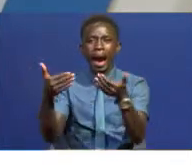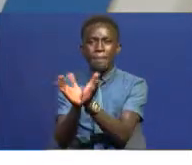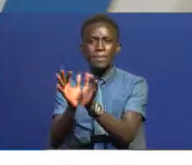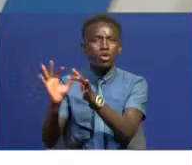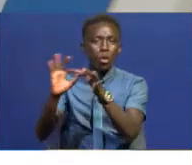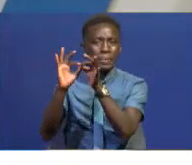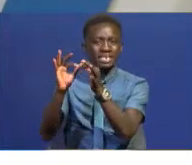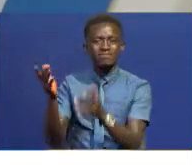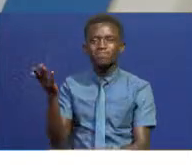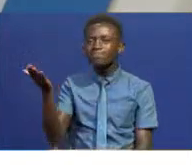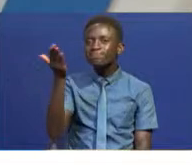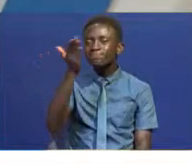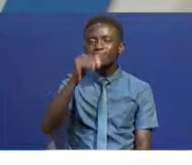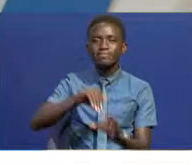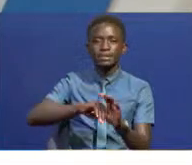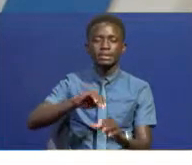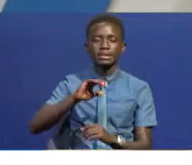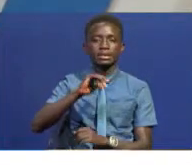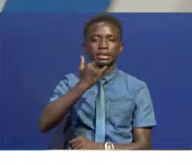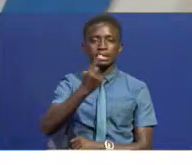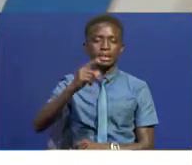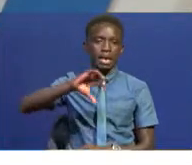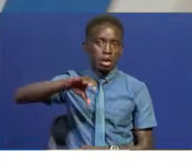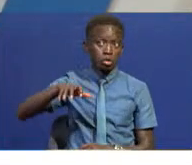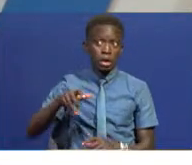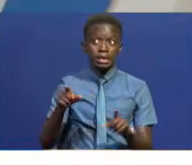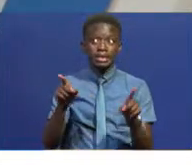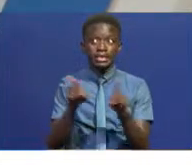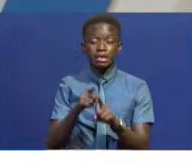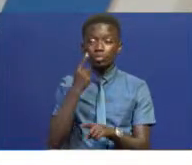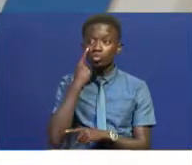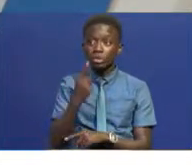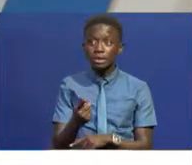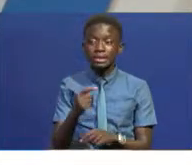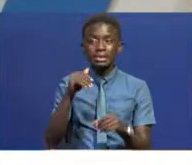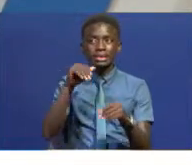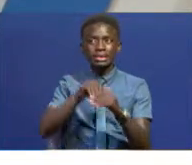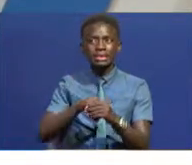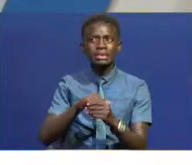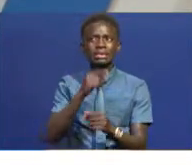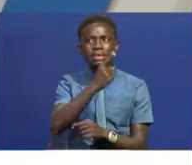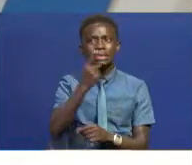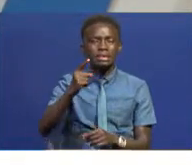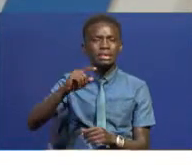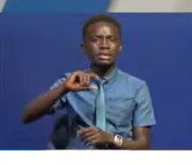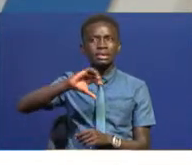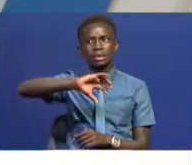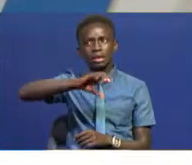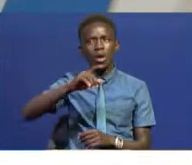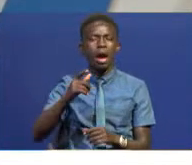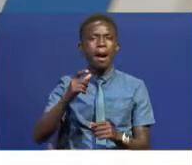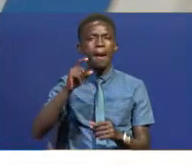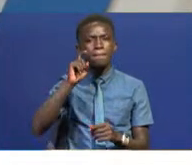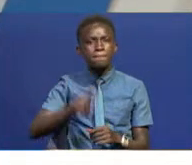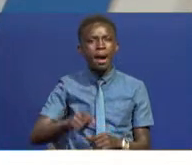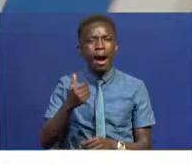have gazetted in each and every county artisanal mining committee. Artisanal mining committee are meant